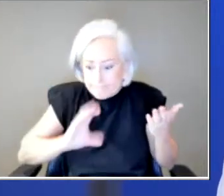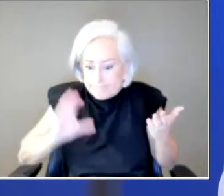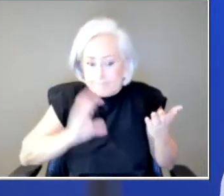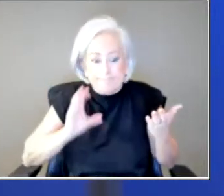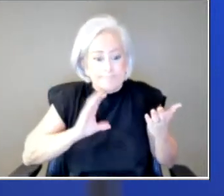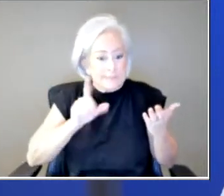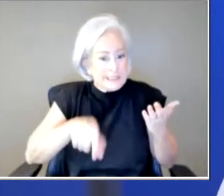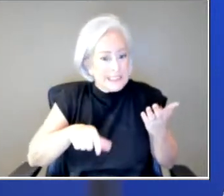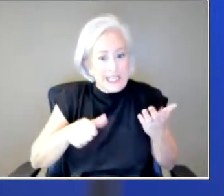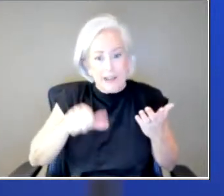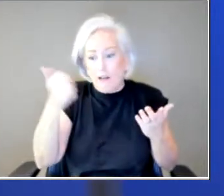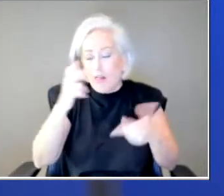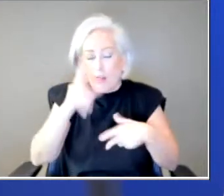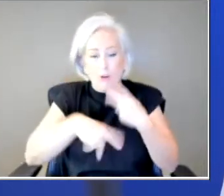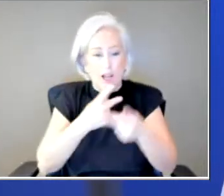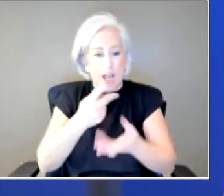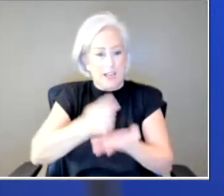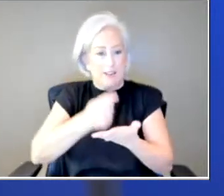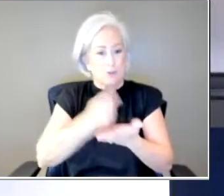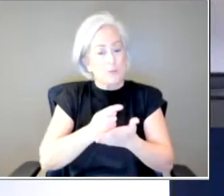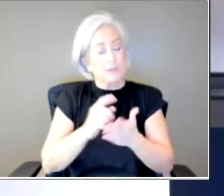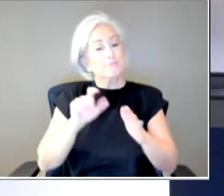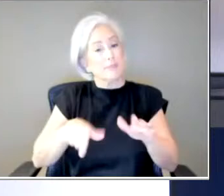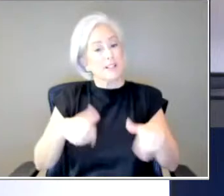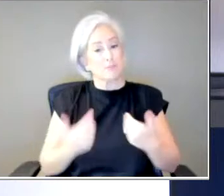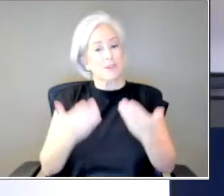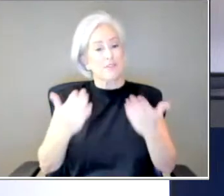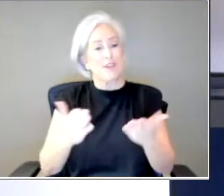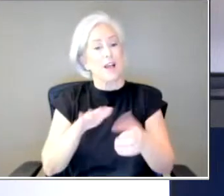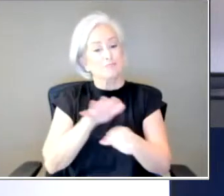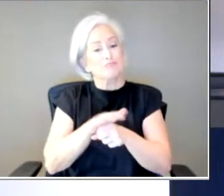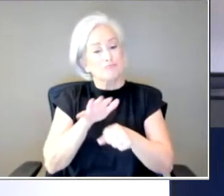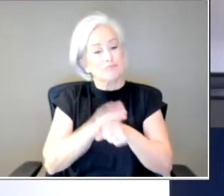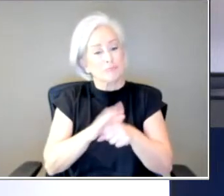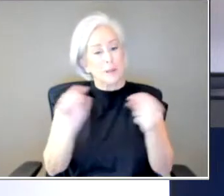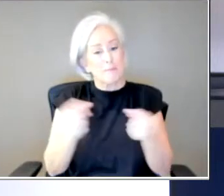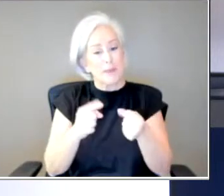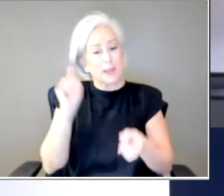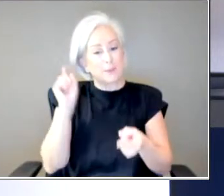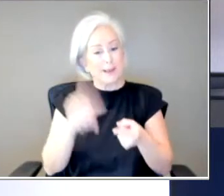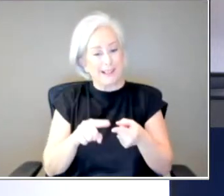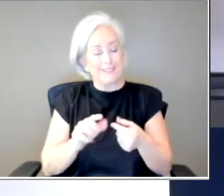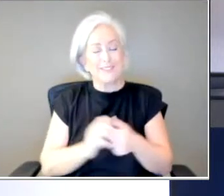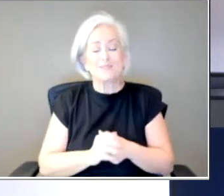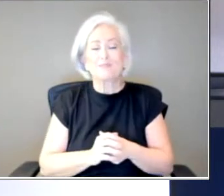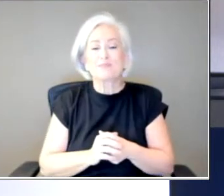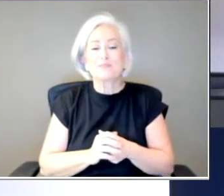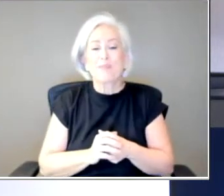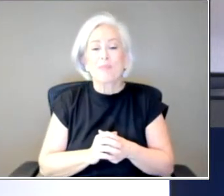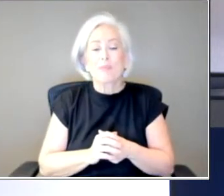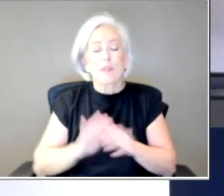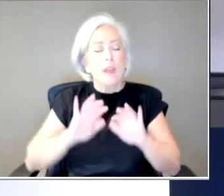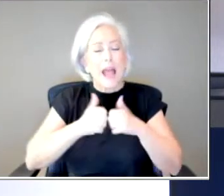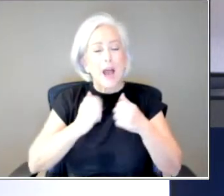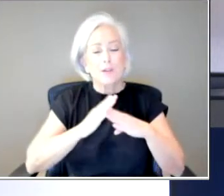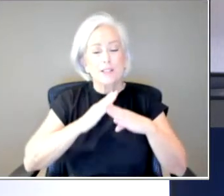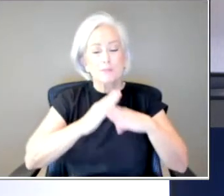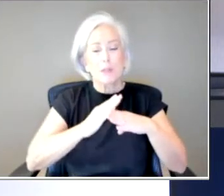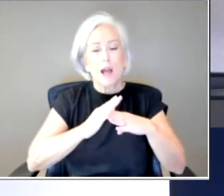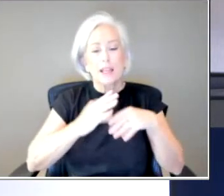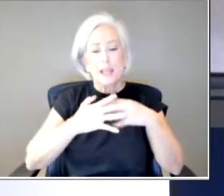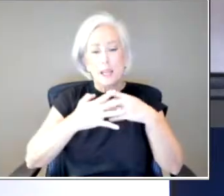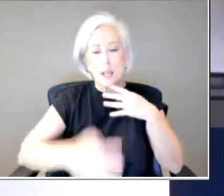an adequate pain relief for those patients. So take us inside the body, connect the dots. How does blocking the blood flow lead to less